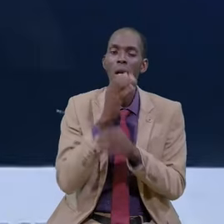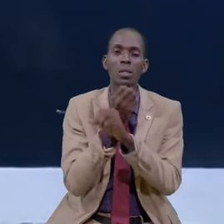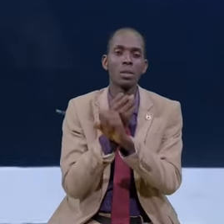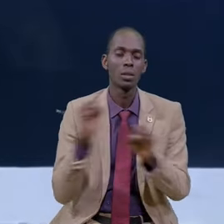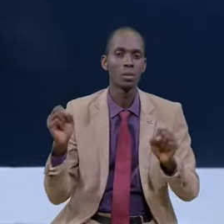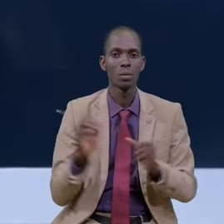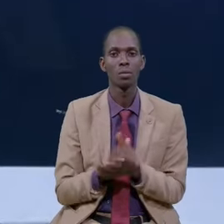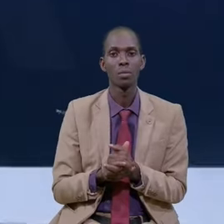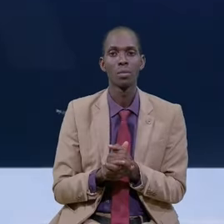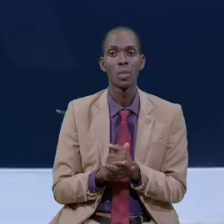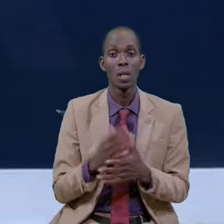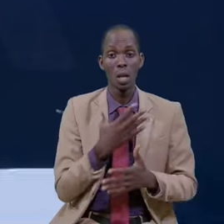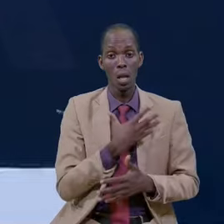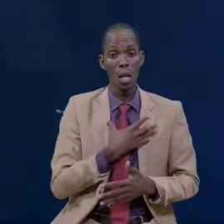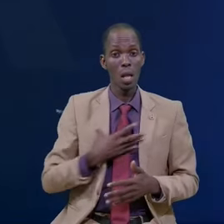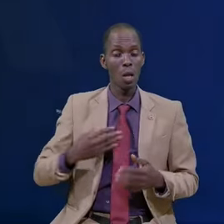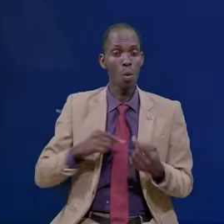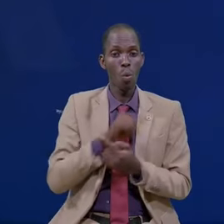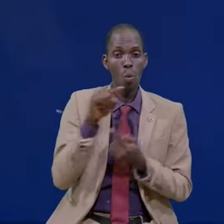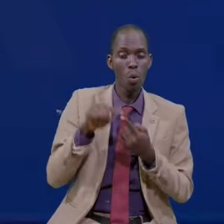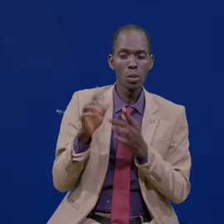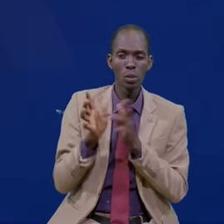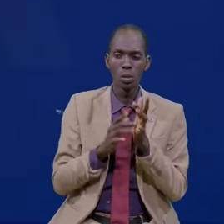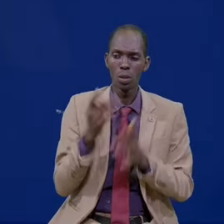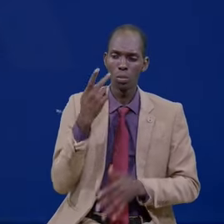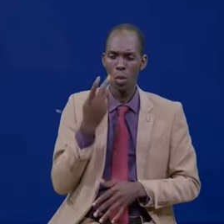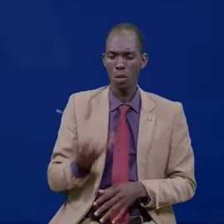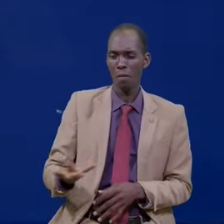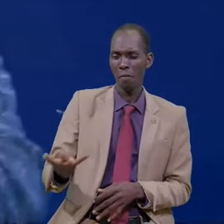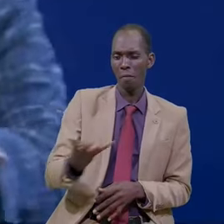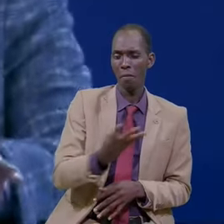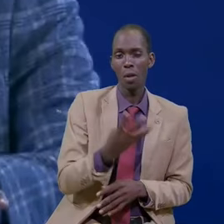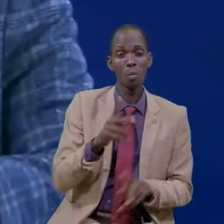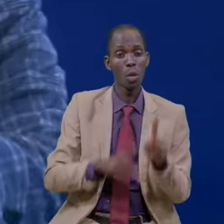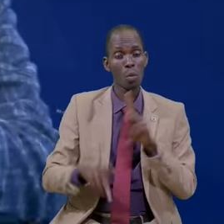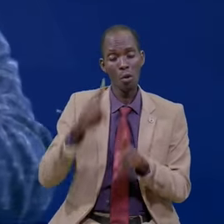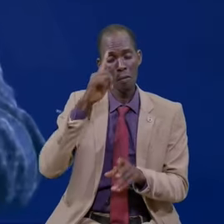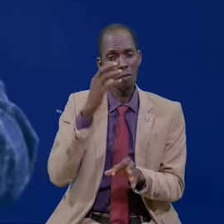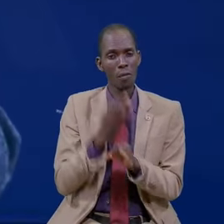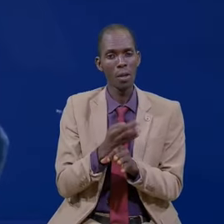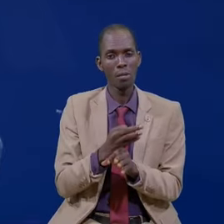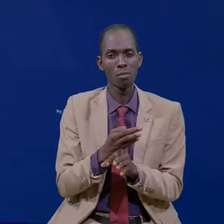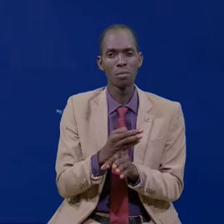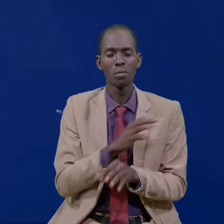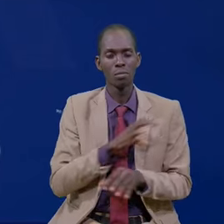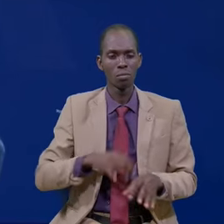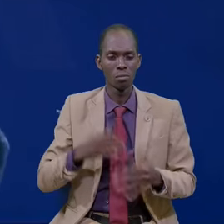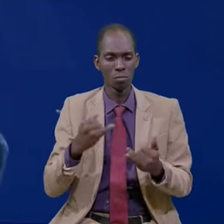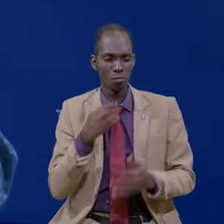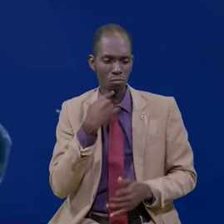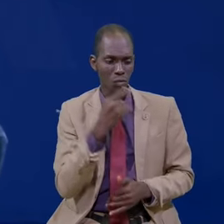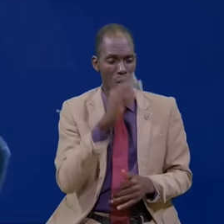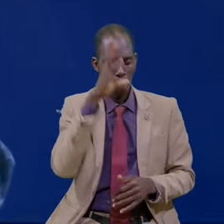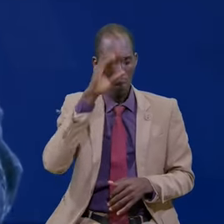save when Jesus saw their faith and said to the man who was sick